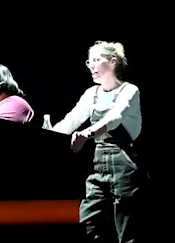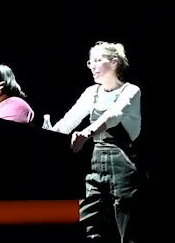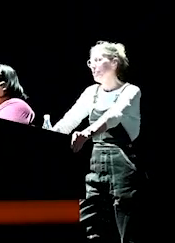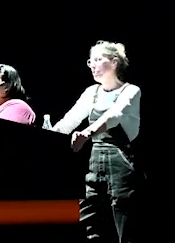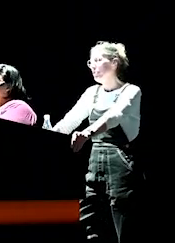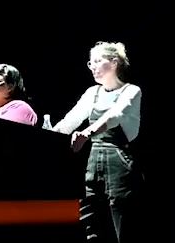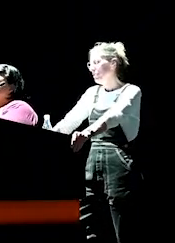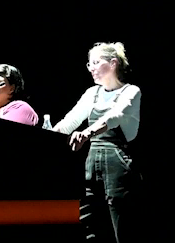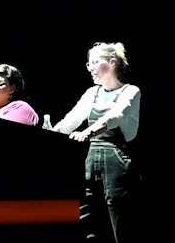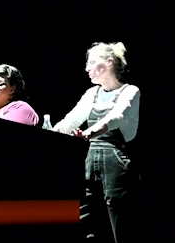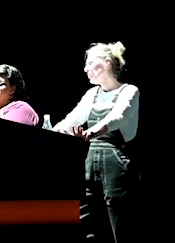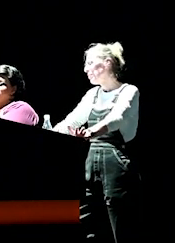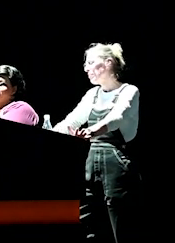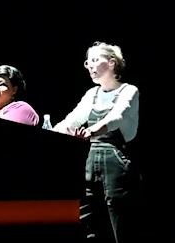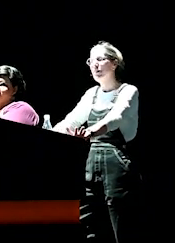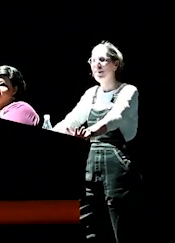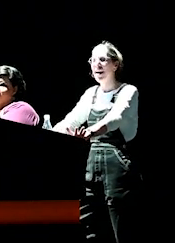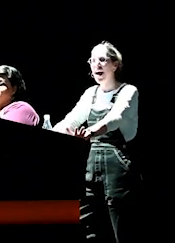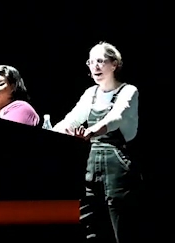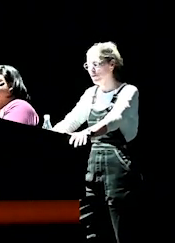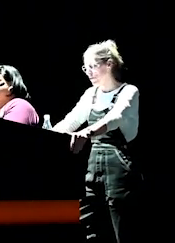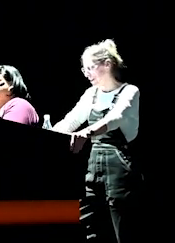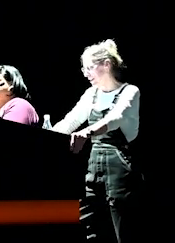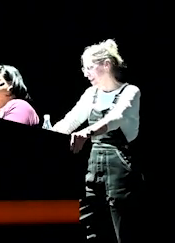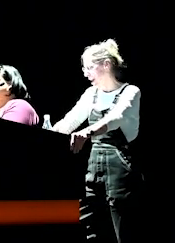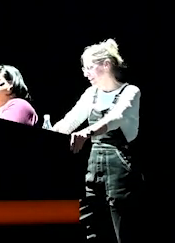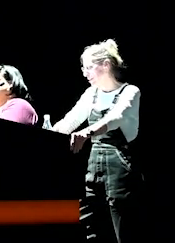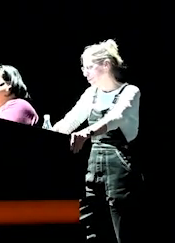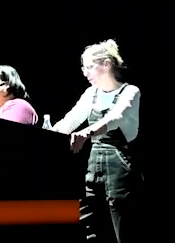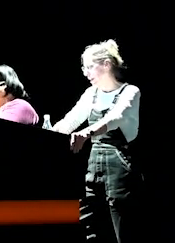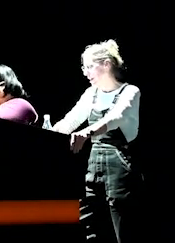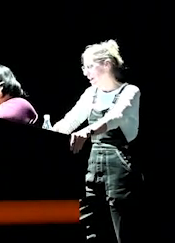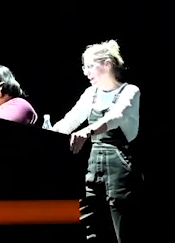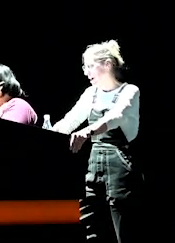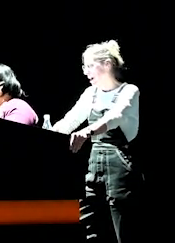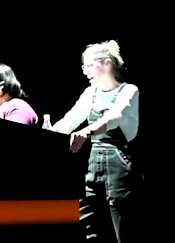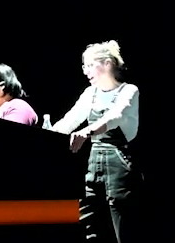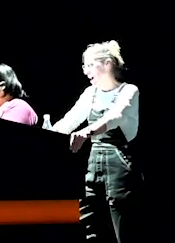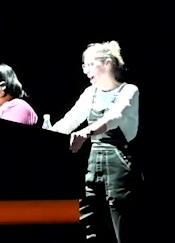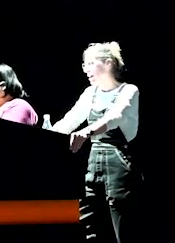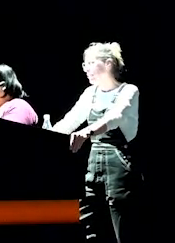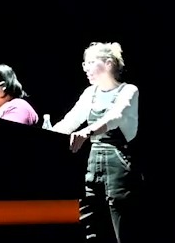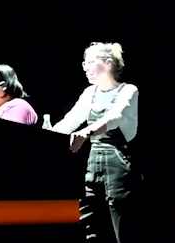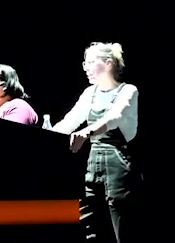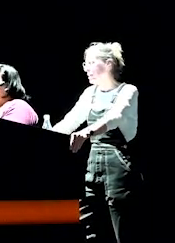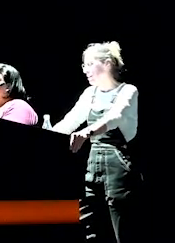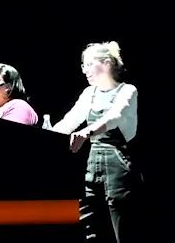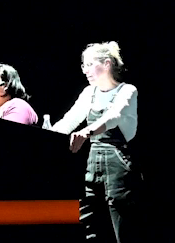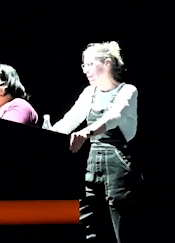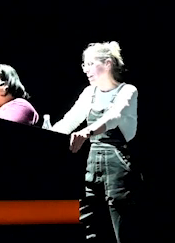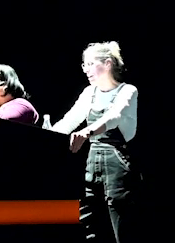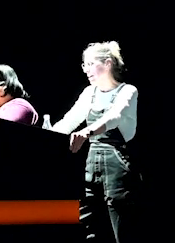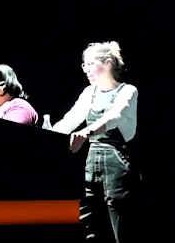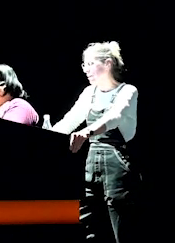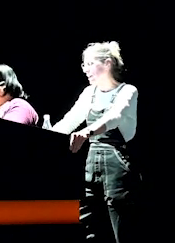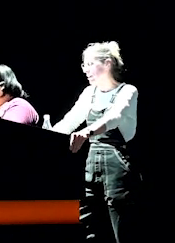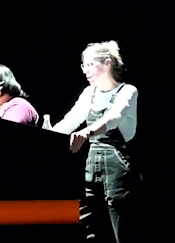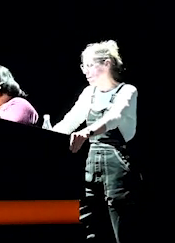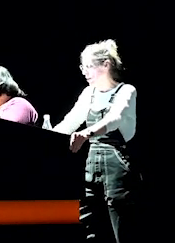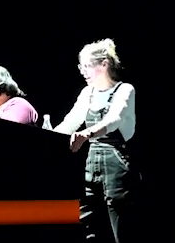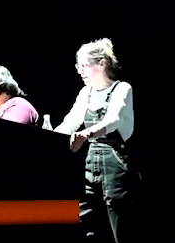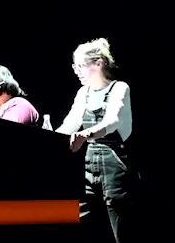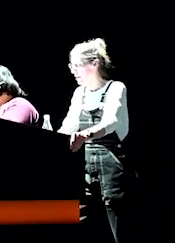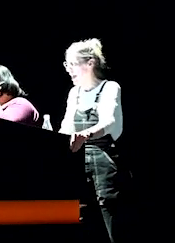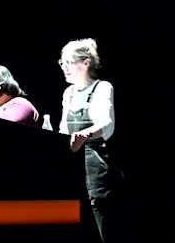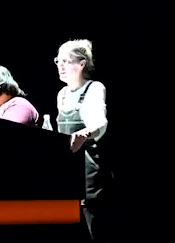So here's some thoughts I have at this point. I love our field because I really